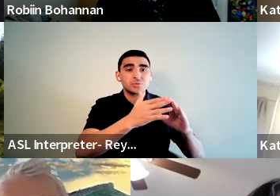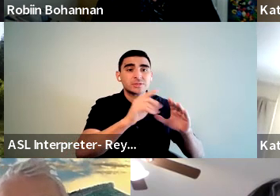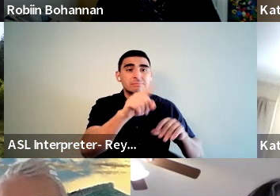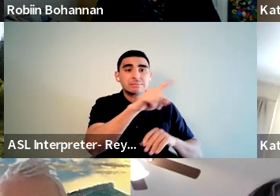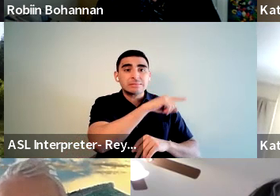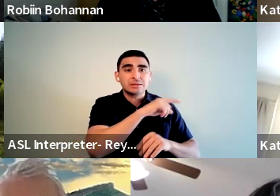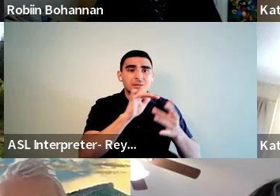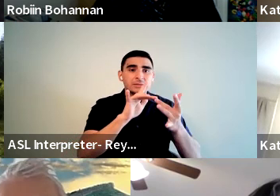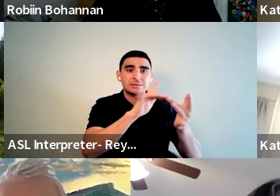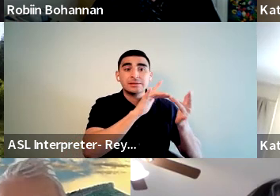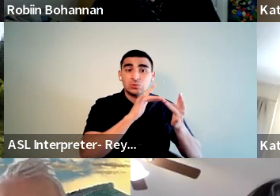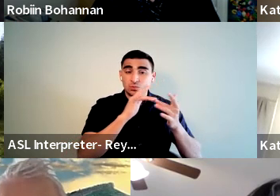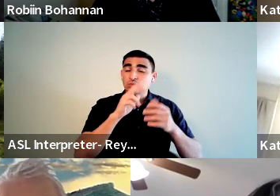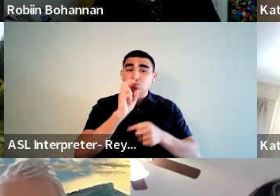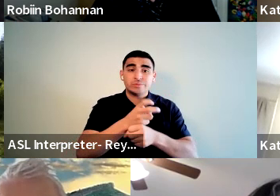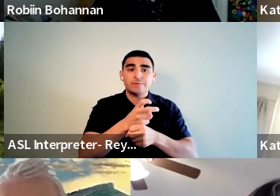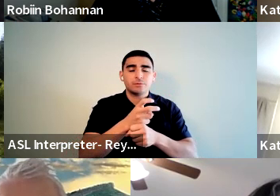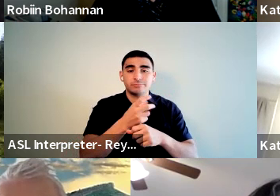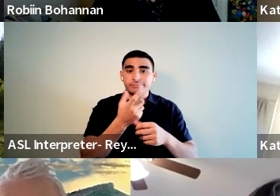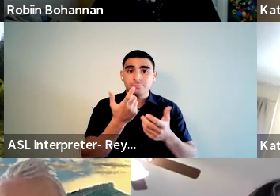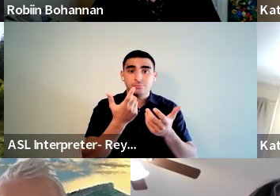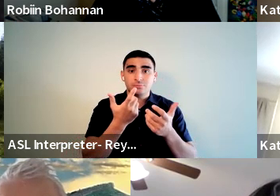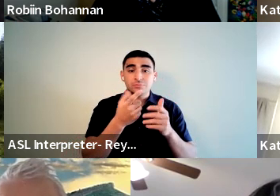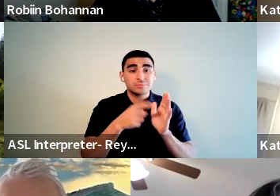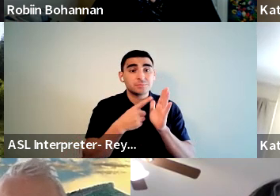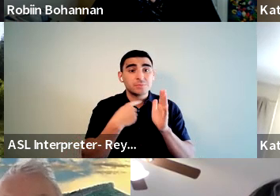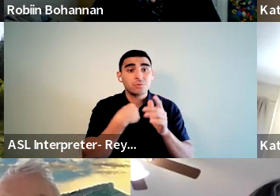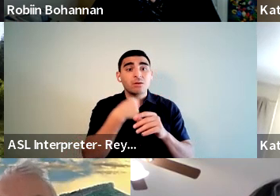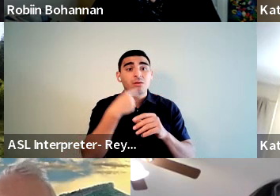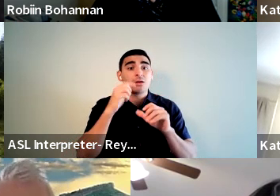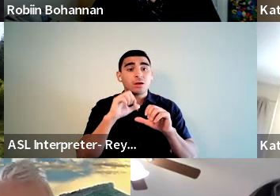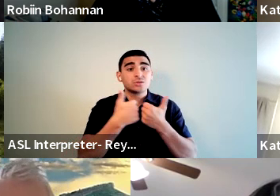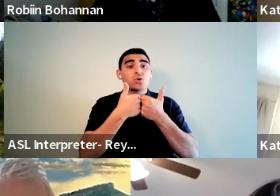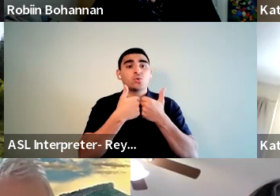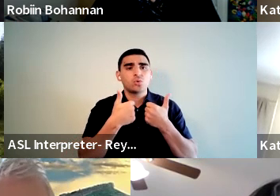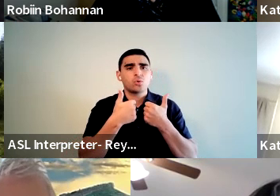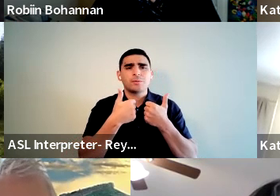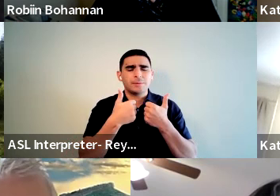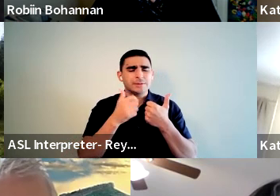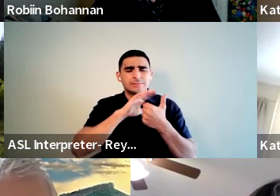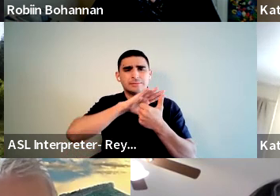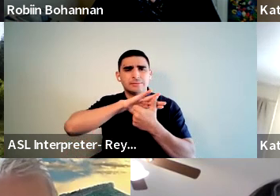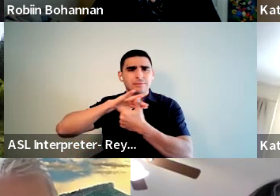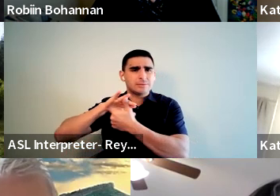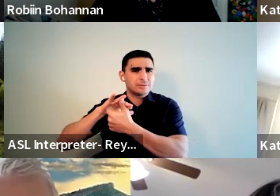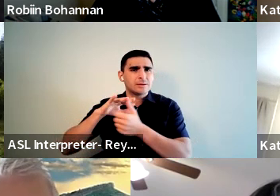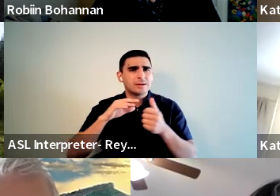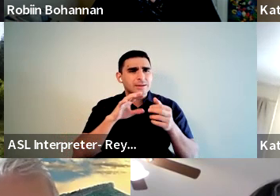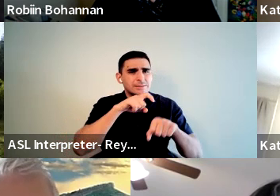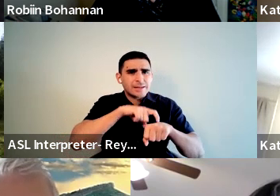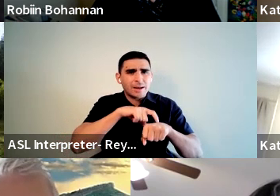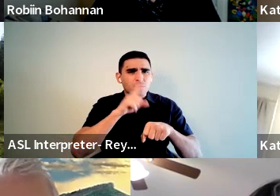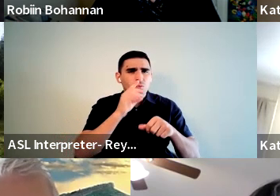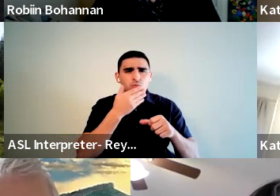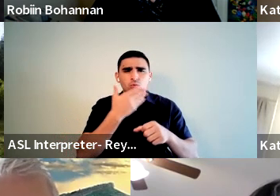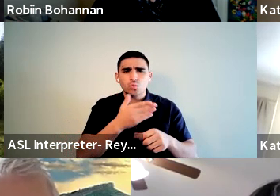work it is. It's not always sometimes the challenge, as it takes time to establish connections